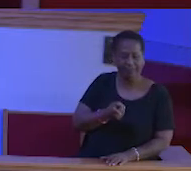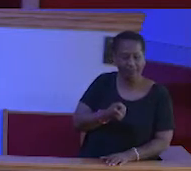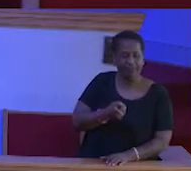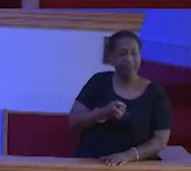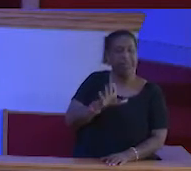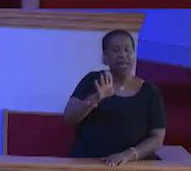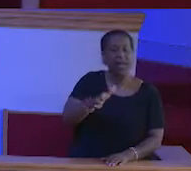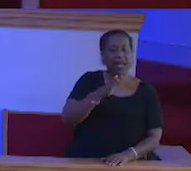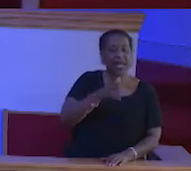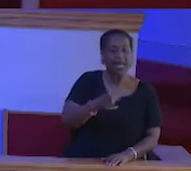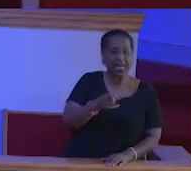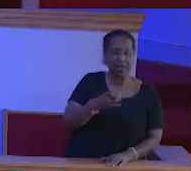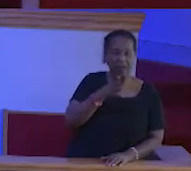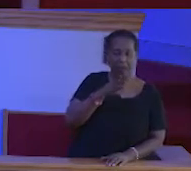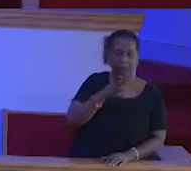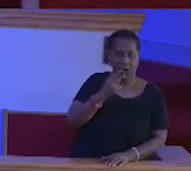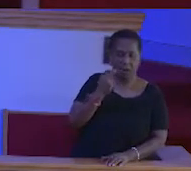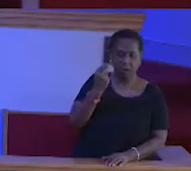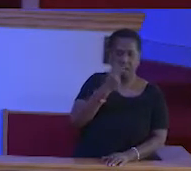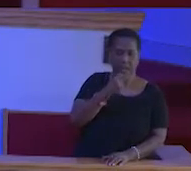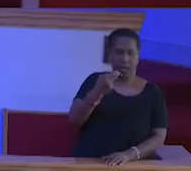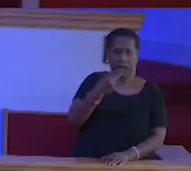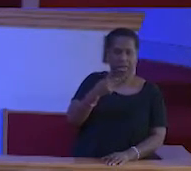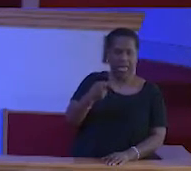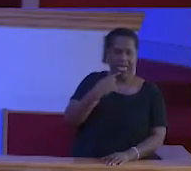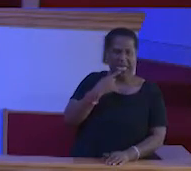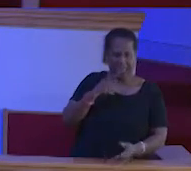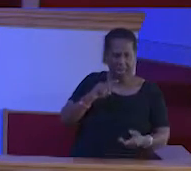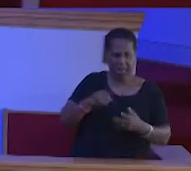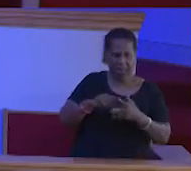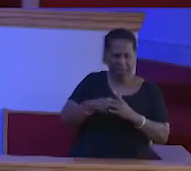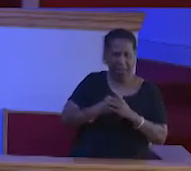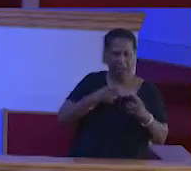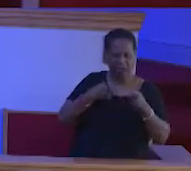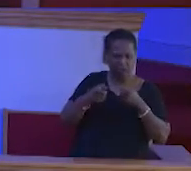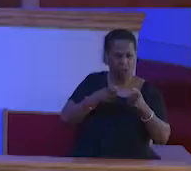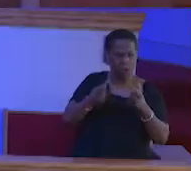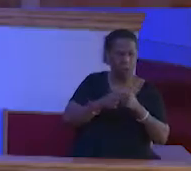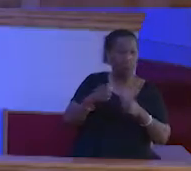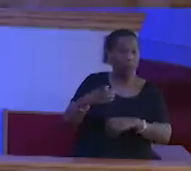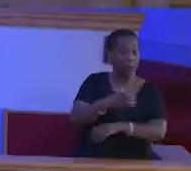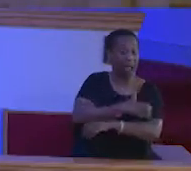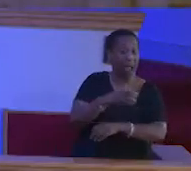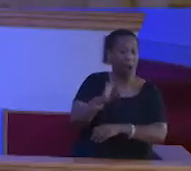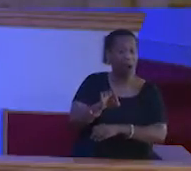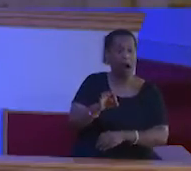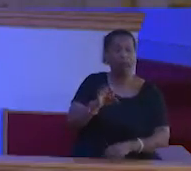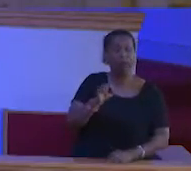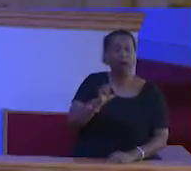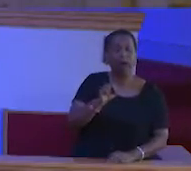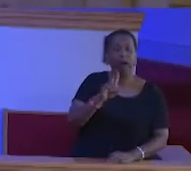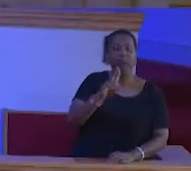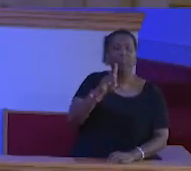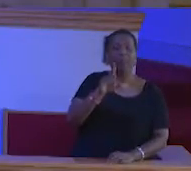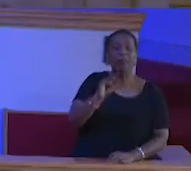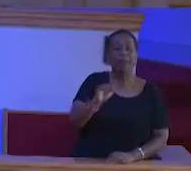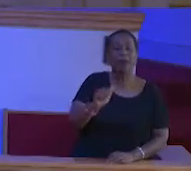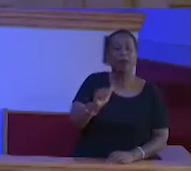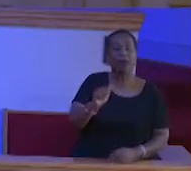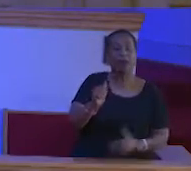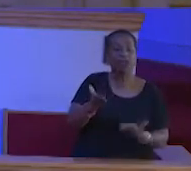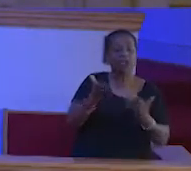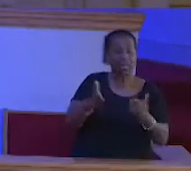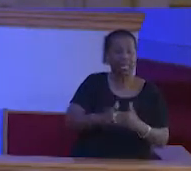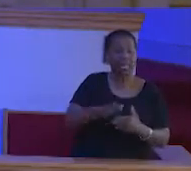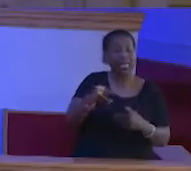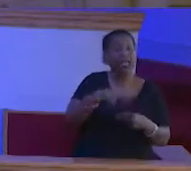a hypnotic state and begins to control him with the power of subliminal suggestion.